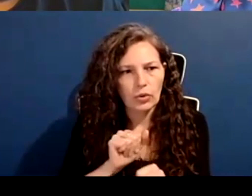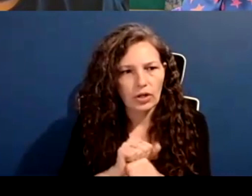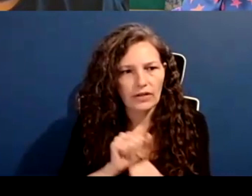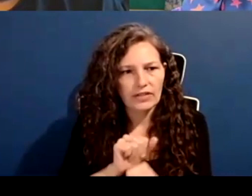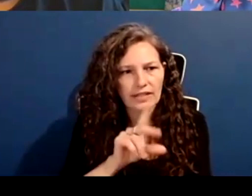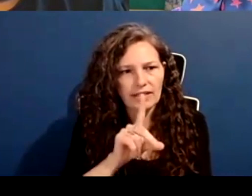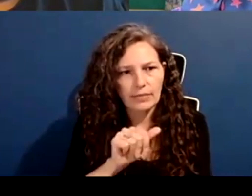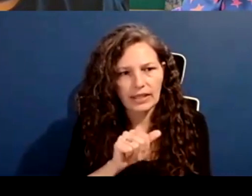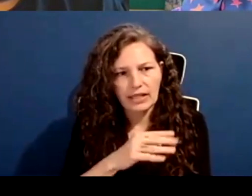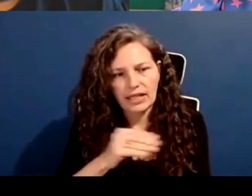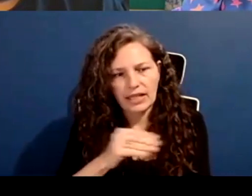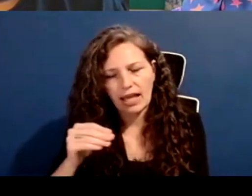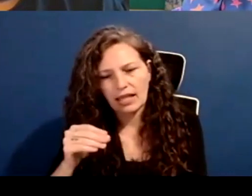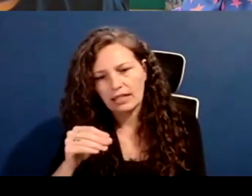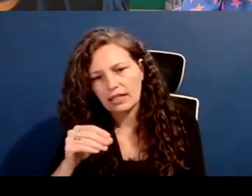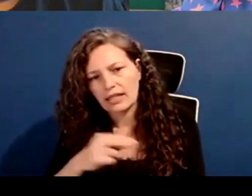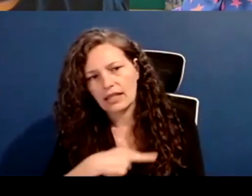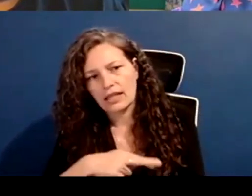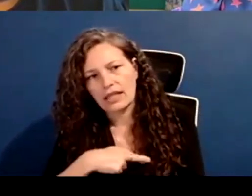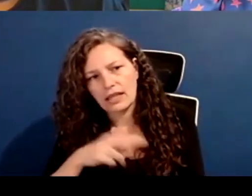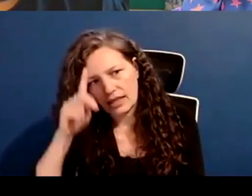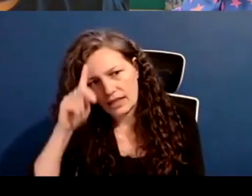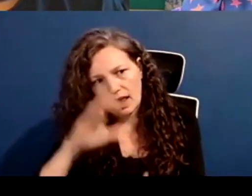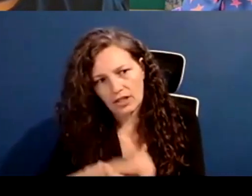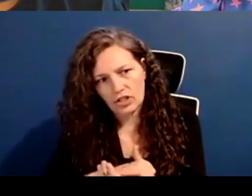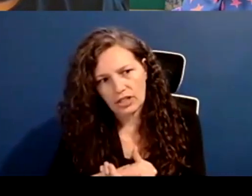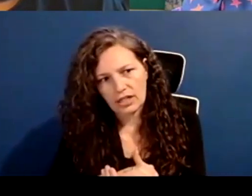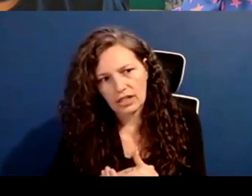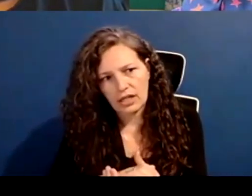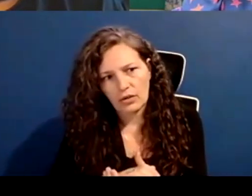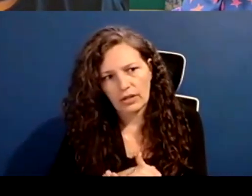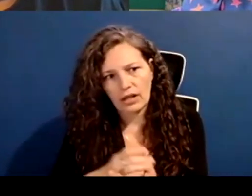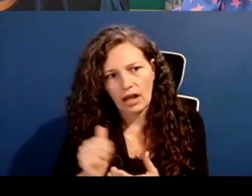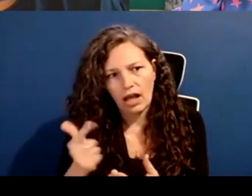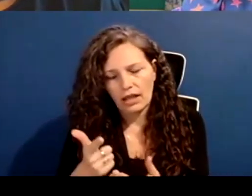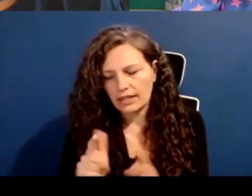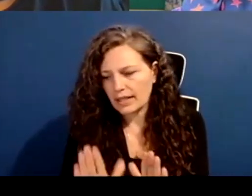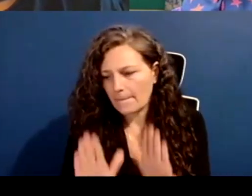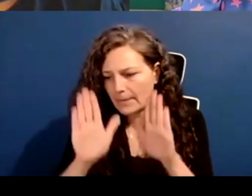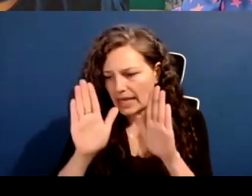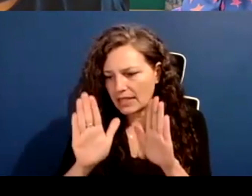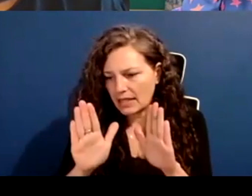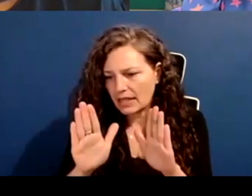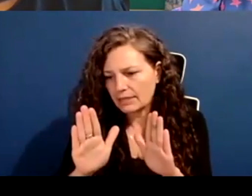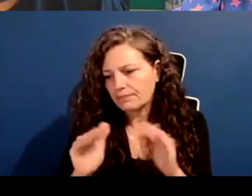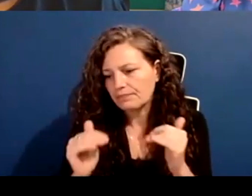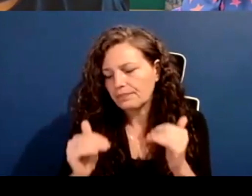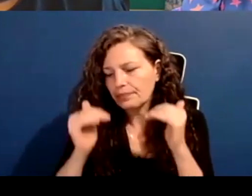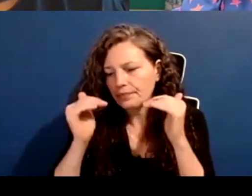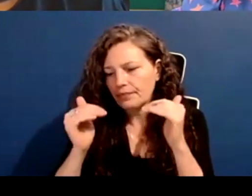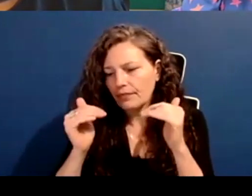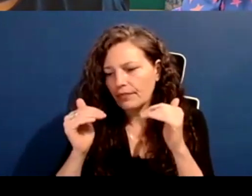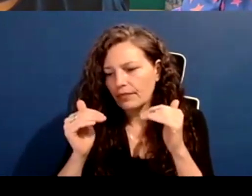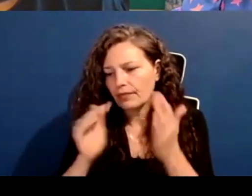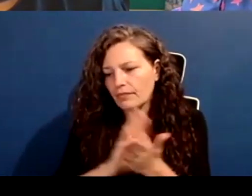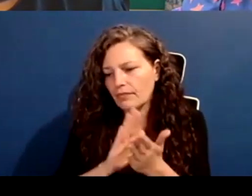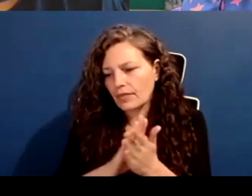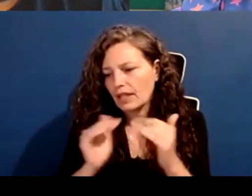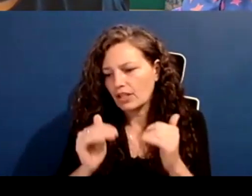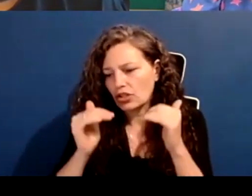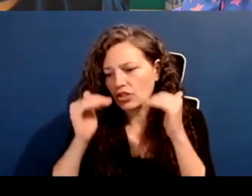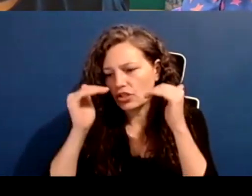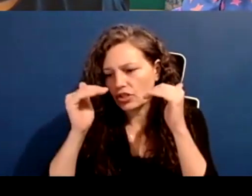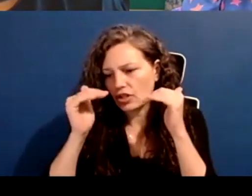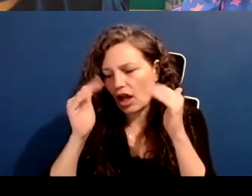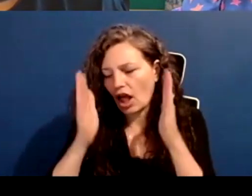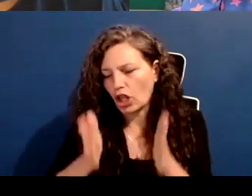much of what y'all and all of these other amazing disabled scholars are bringing is reimagining texts as not